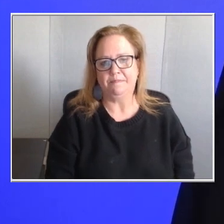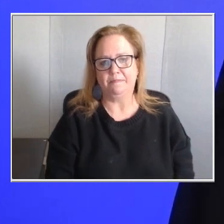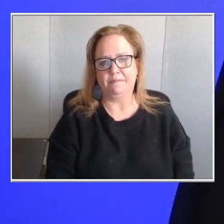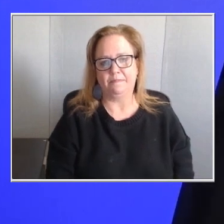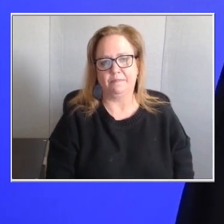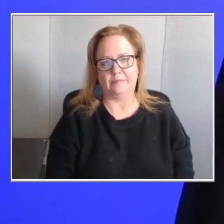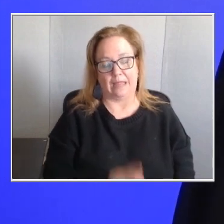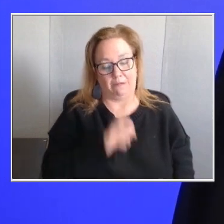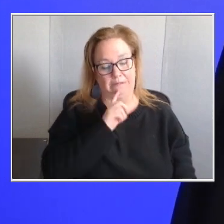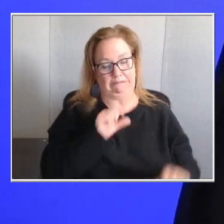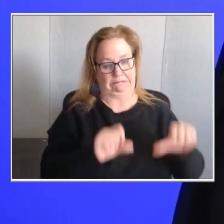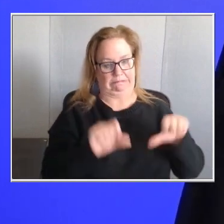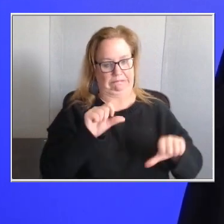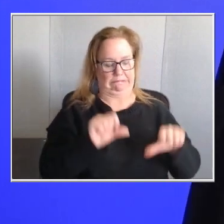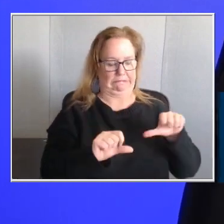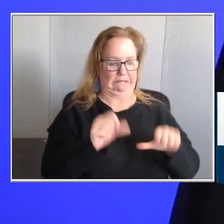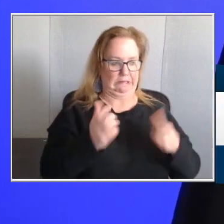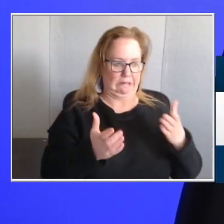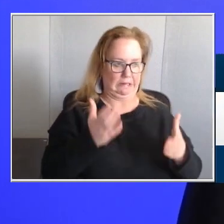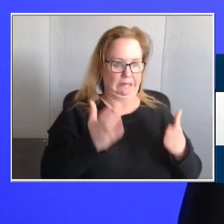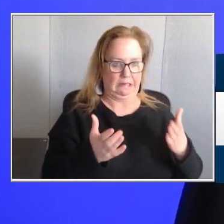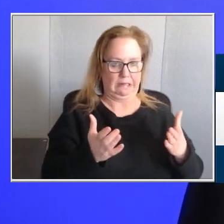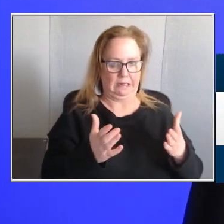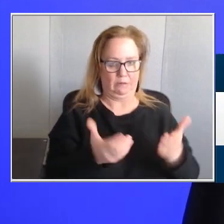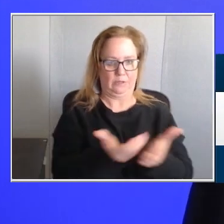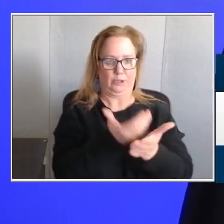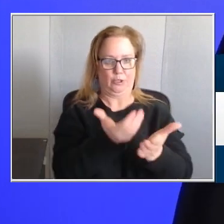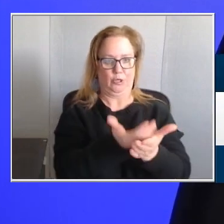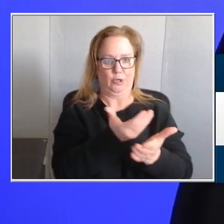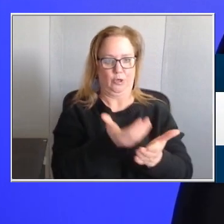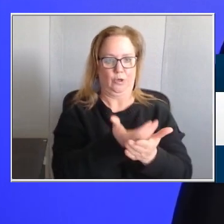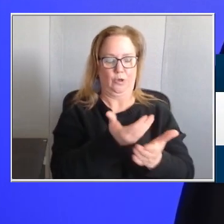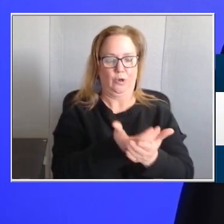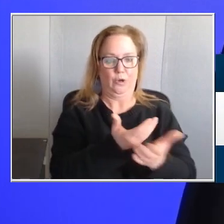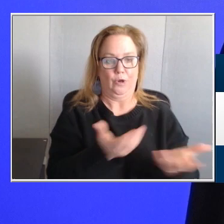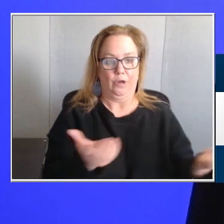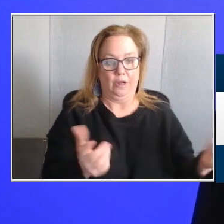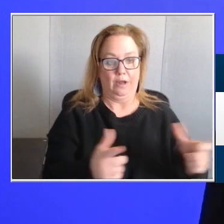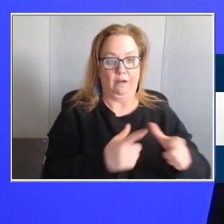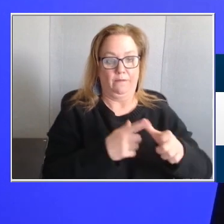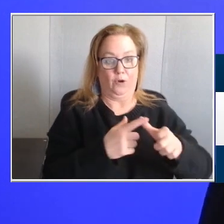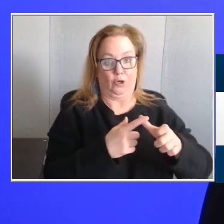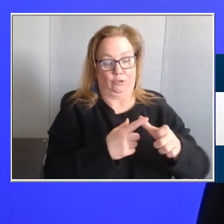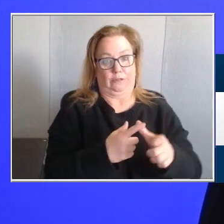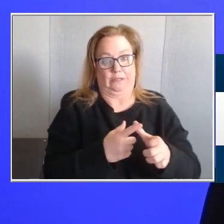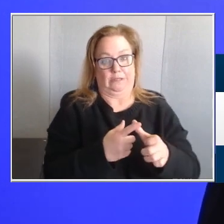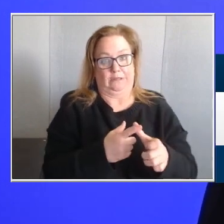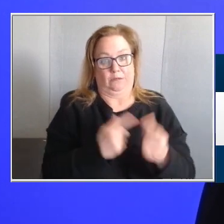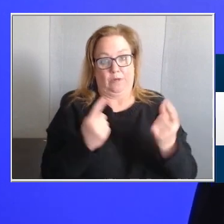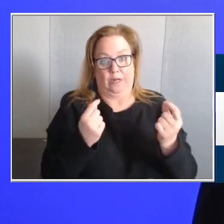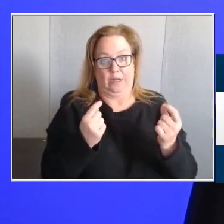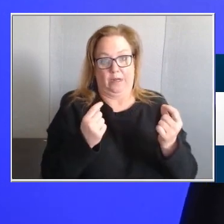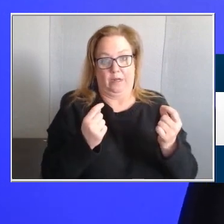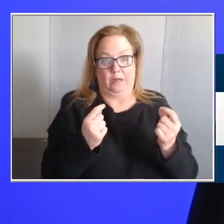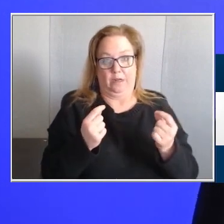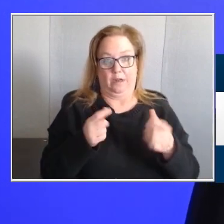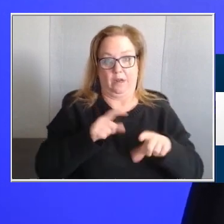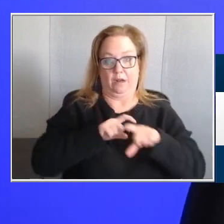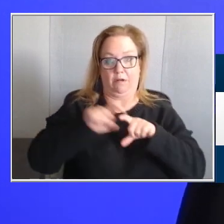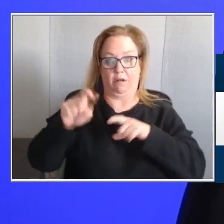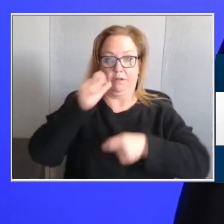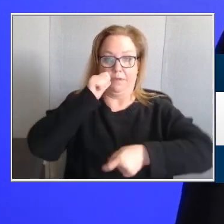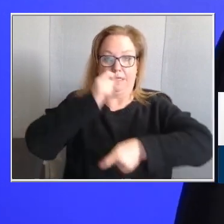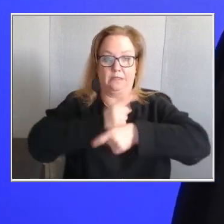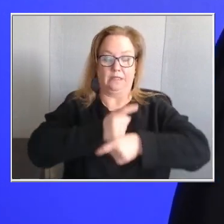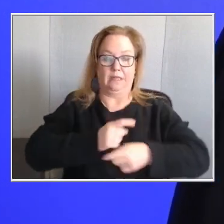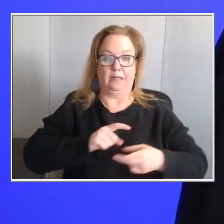apprehensive, of course, at first because it was brand new, and the first thing I did was three-way with my sister and my